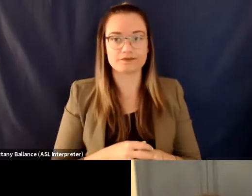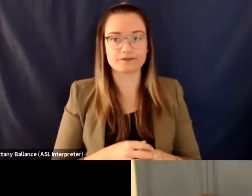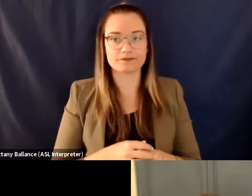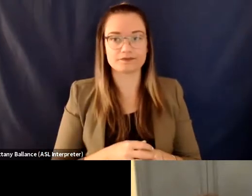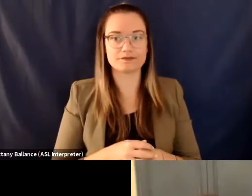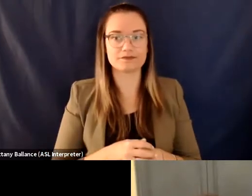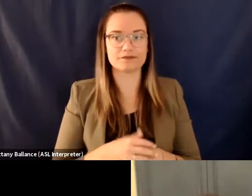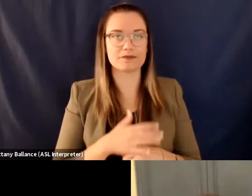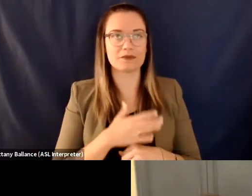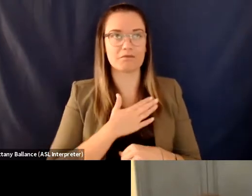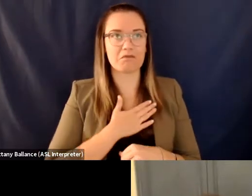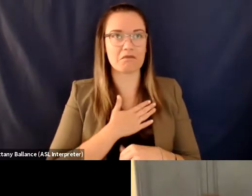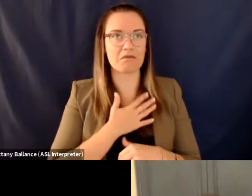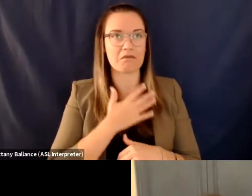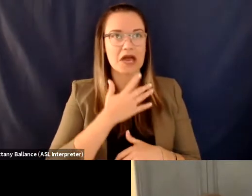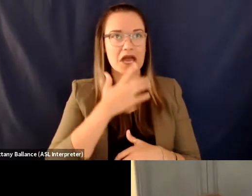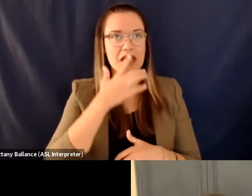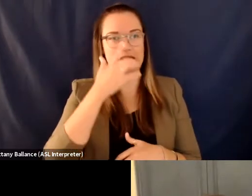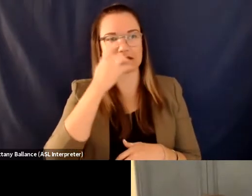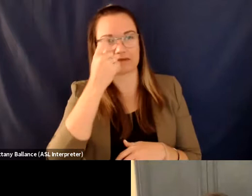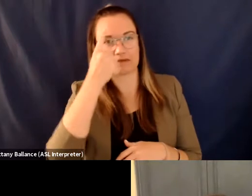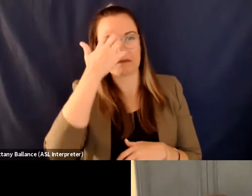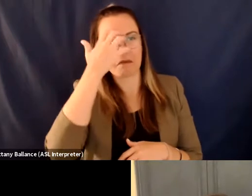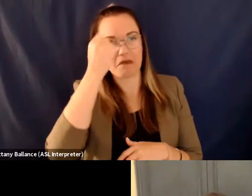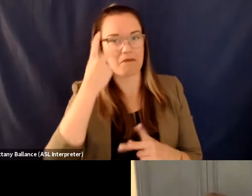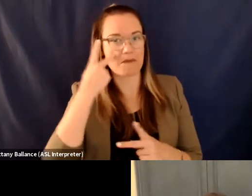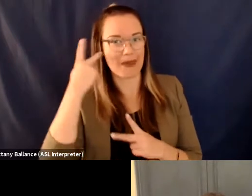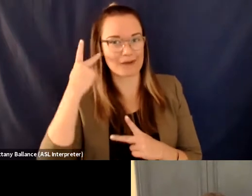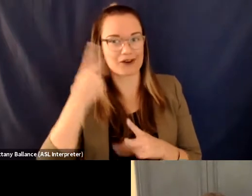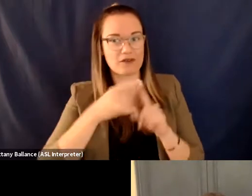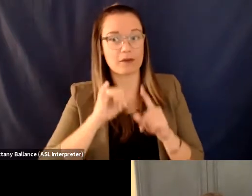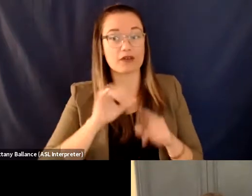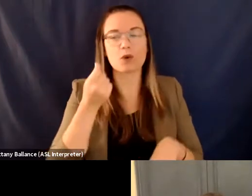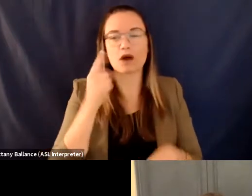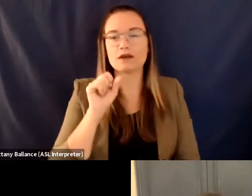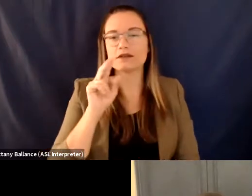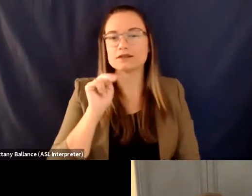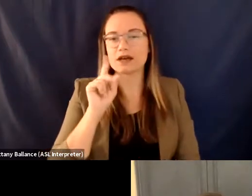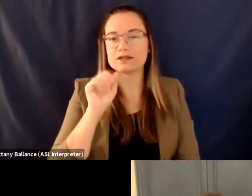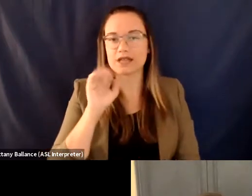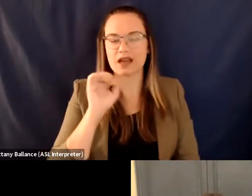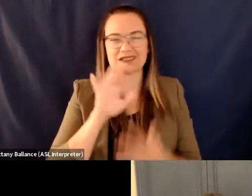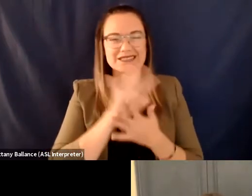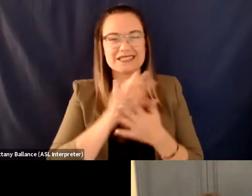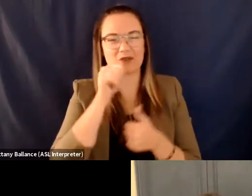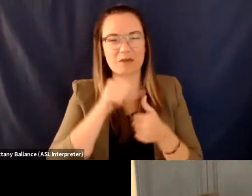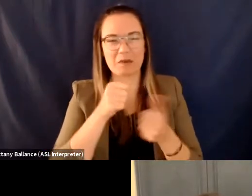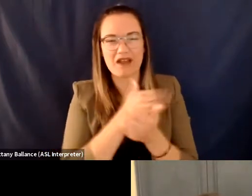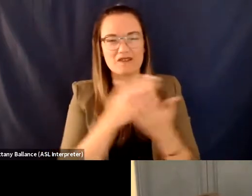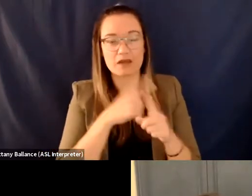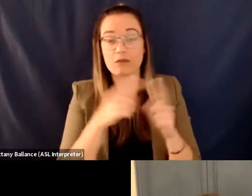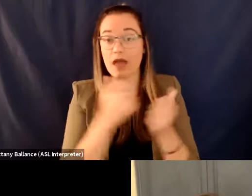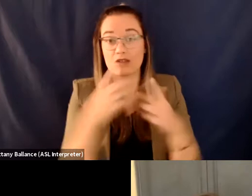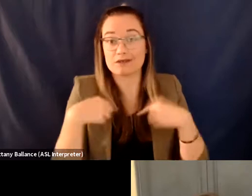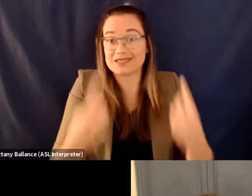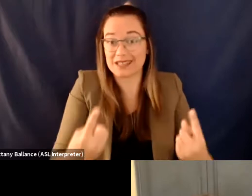My memory of Sundance is, well, first of all, Sundance is a little bit of a blur, but also just all the chapters since then have